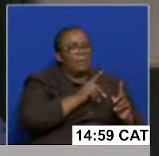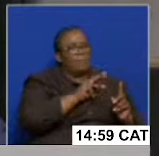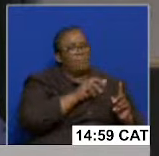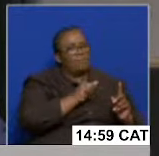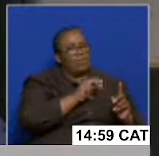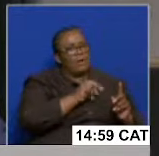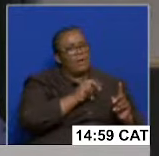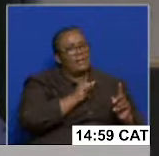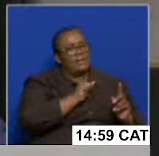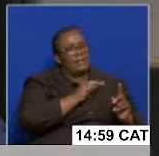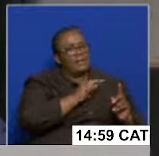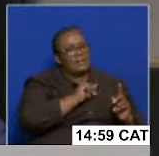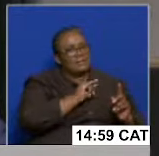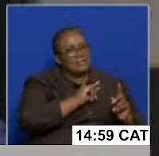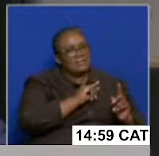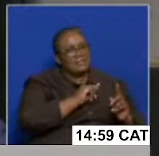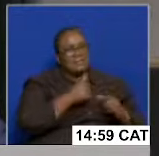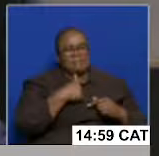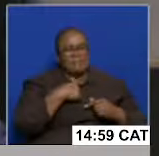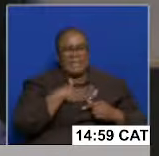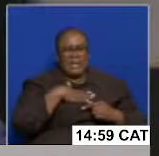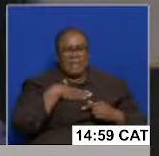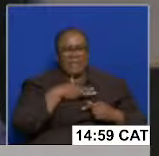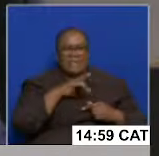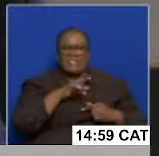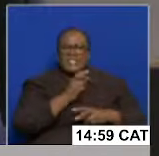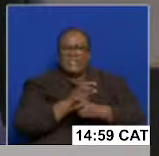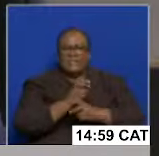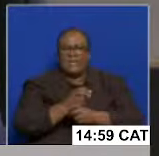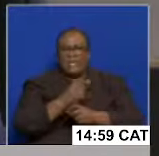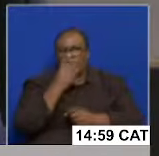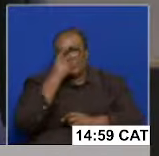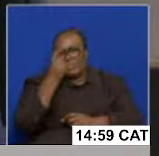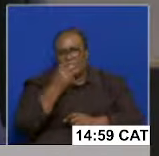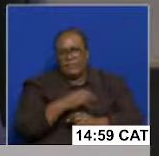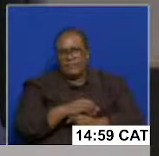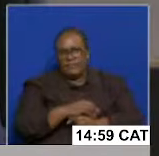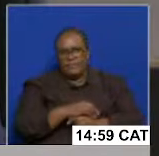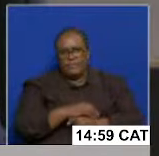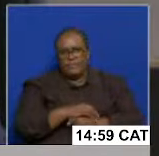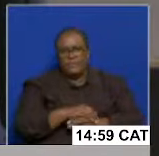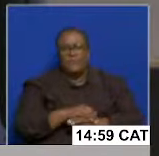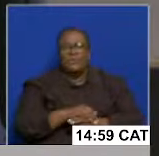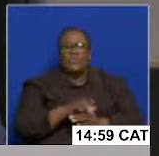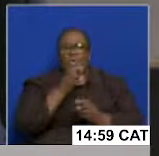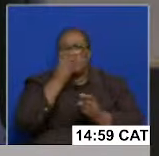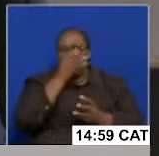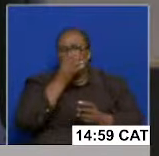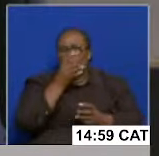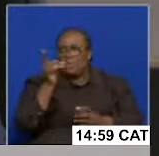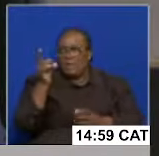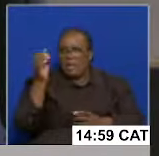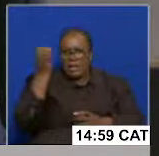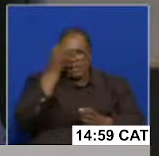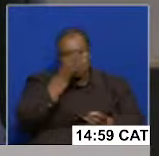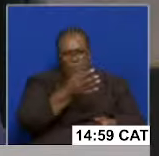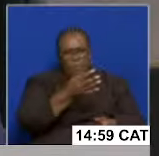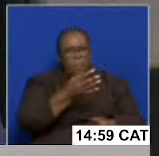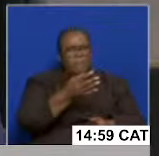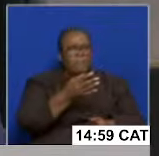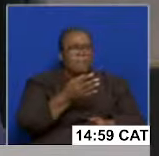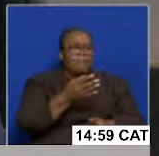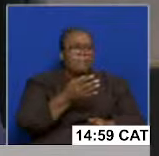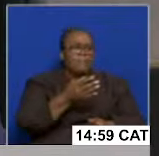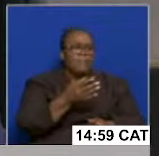I find it very difficult to believe that you were given this information by someone